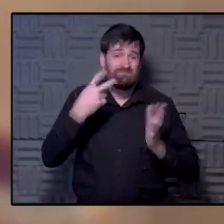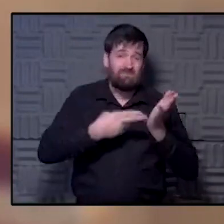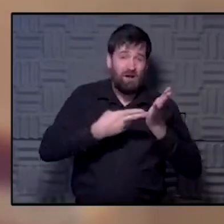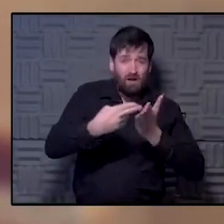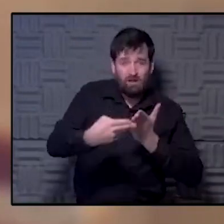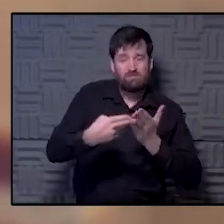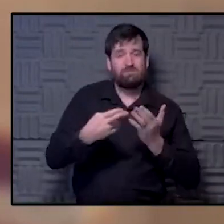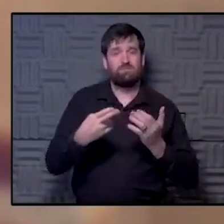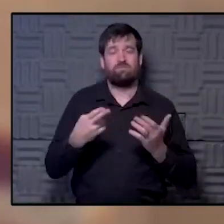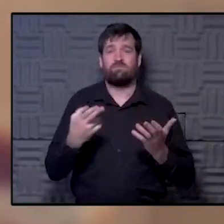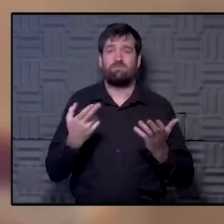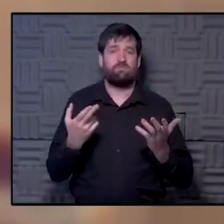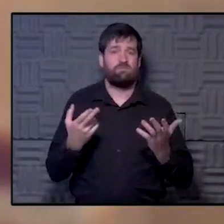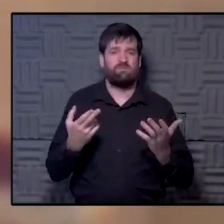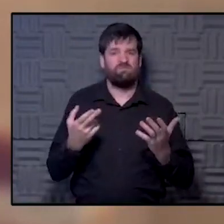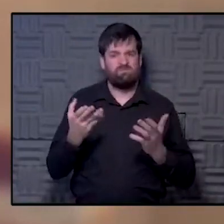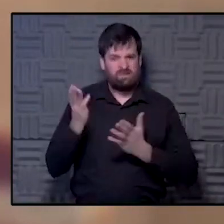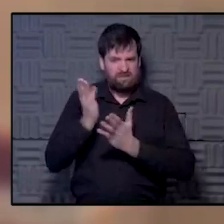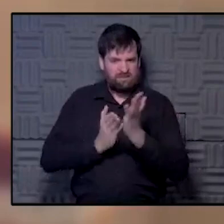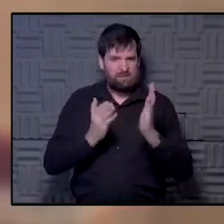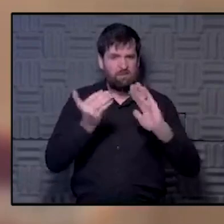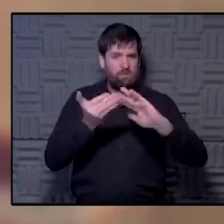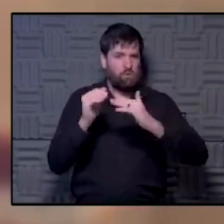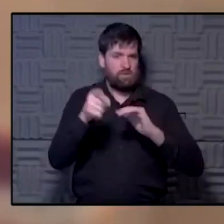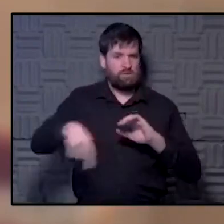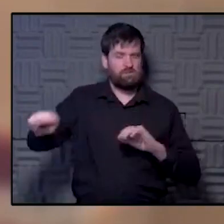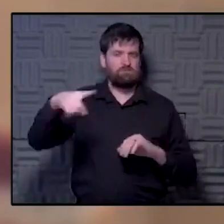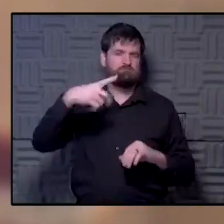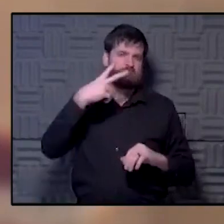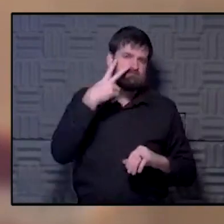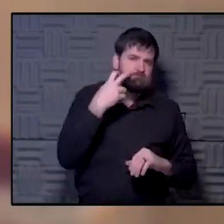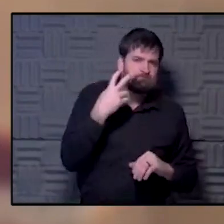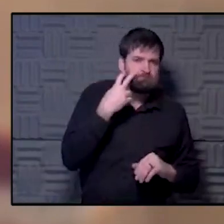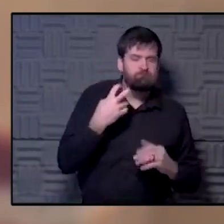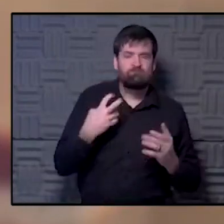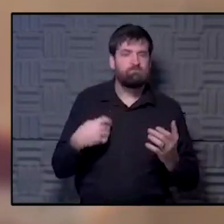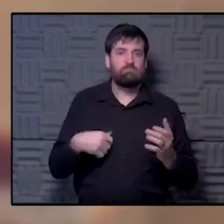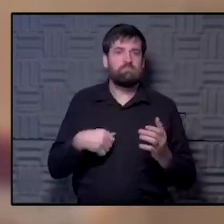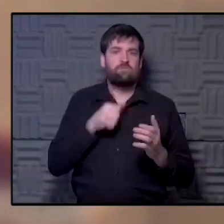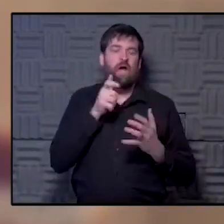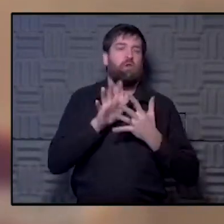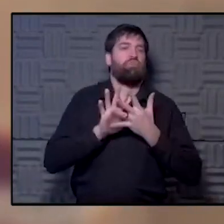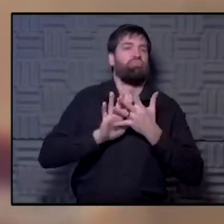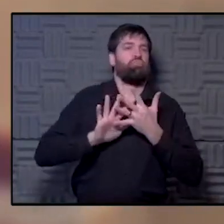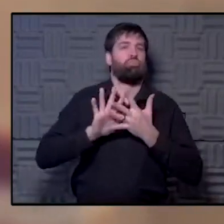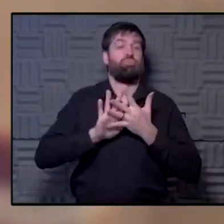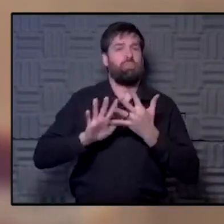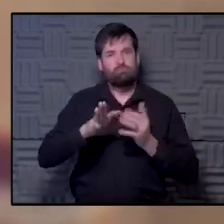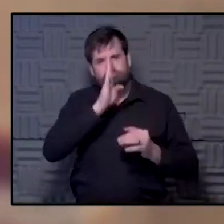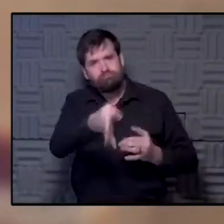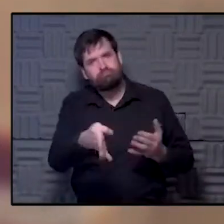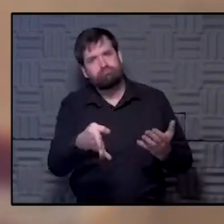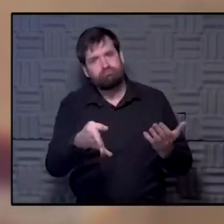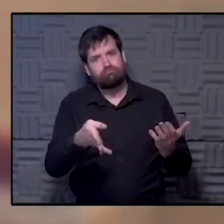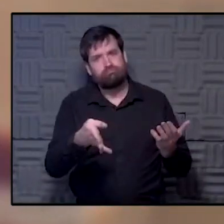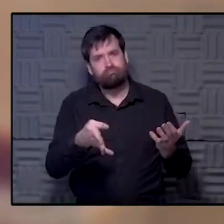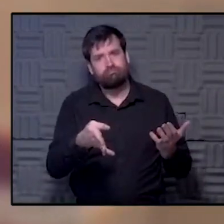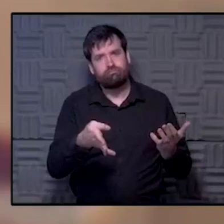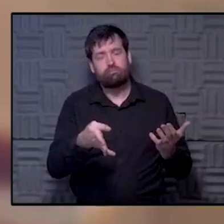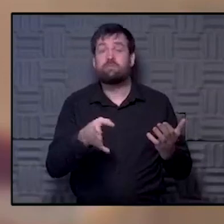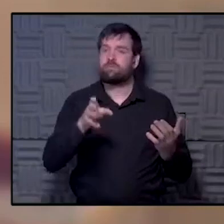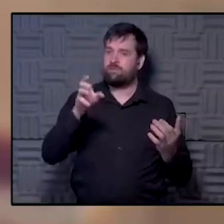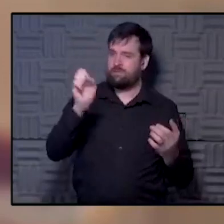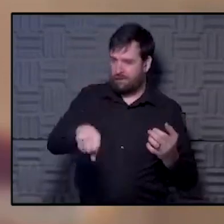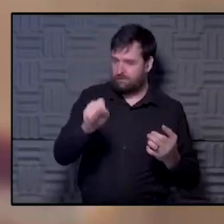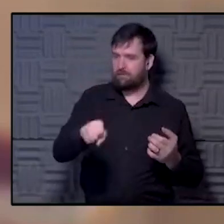those reasons why some communities might be mistrustful. Not skirting around that issue, being very direct, saying,